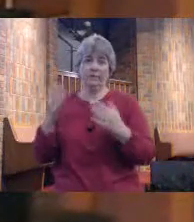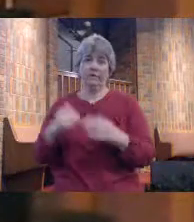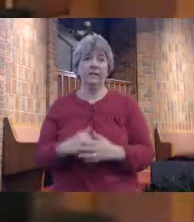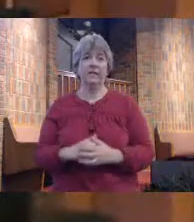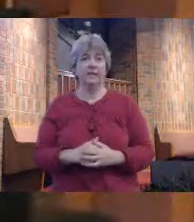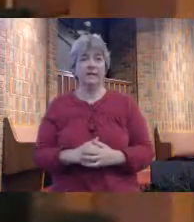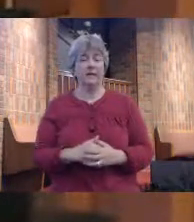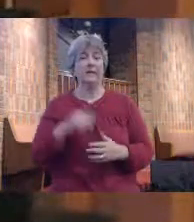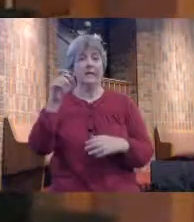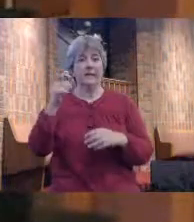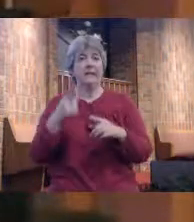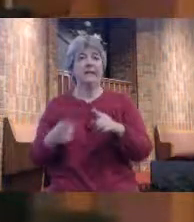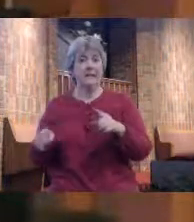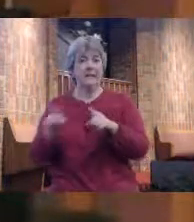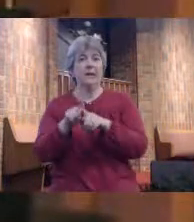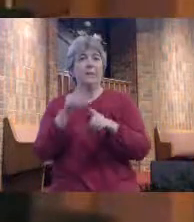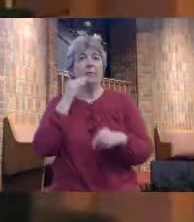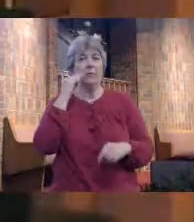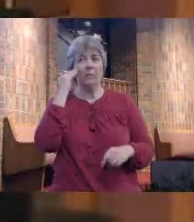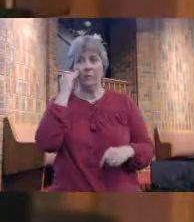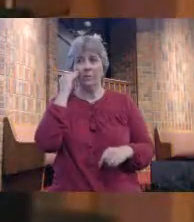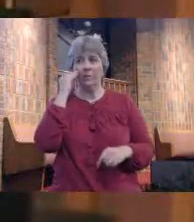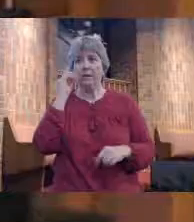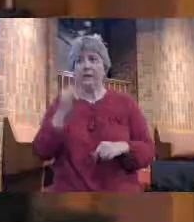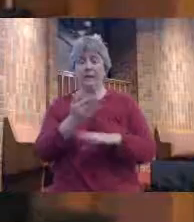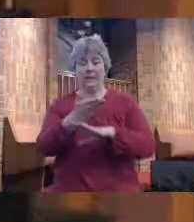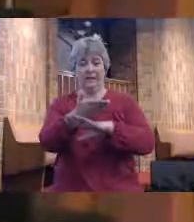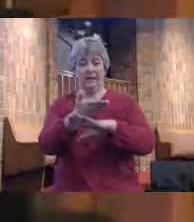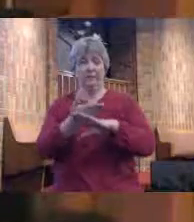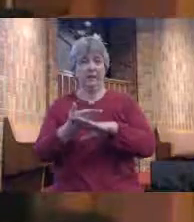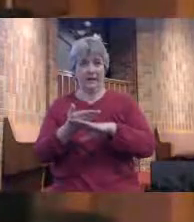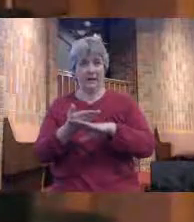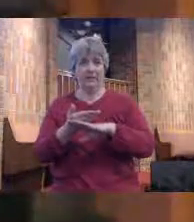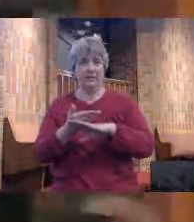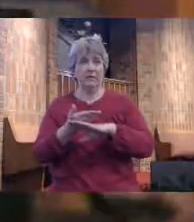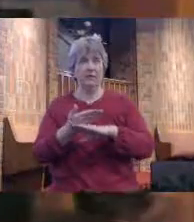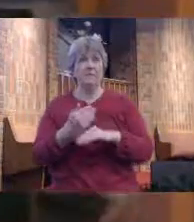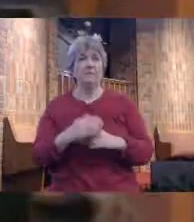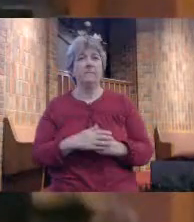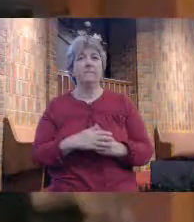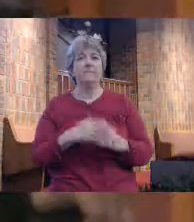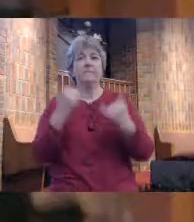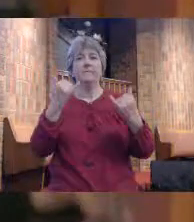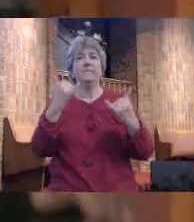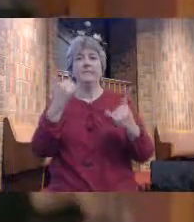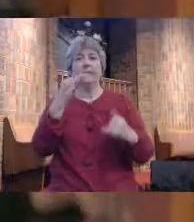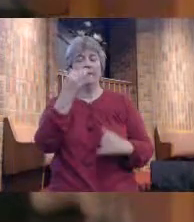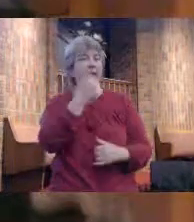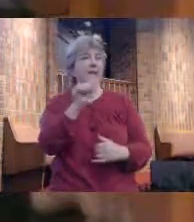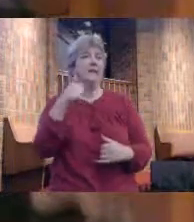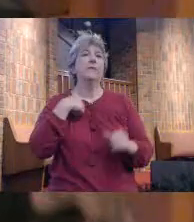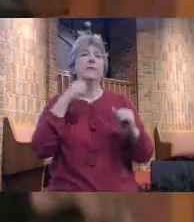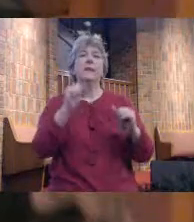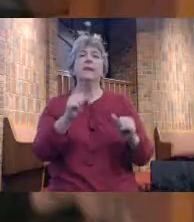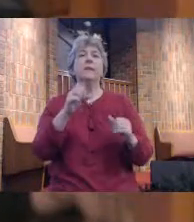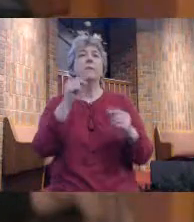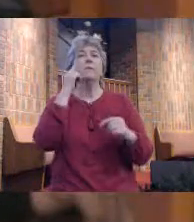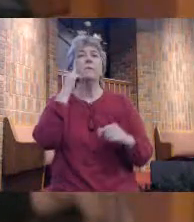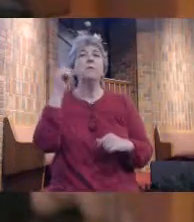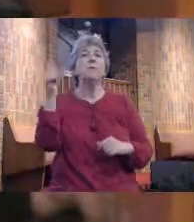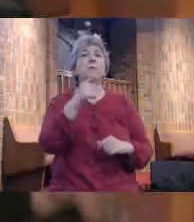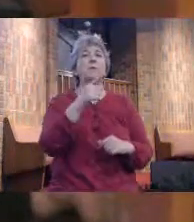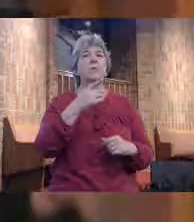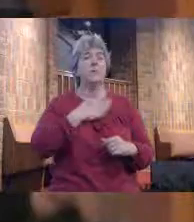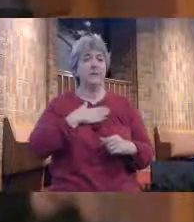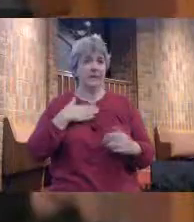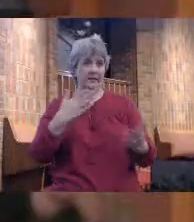You need to come home. The invitation of Christ is extended to you. This morning, if there is anything we can do for you spiritually, we invite